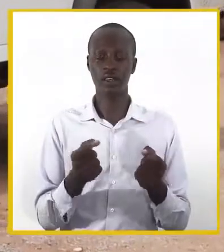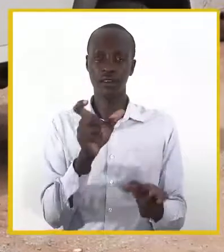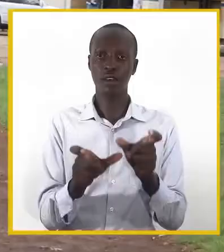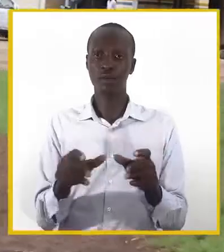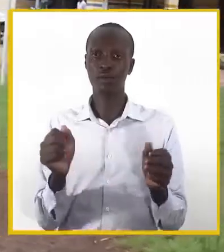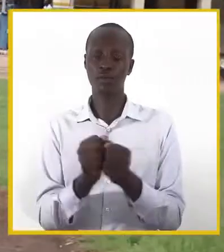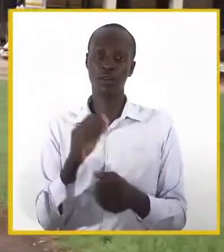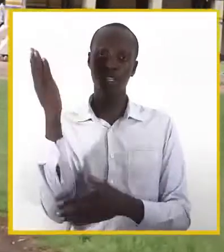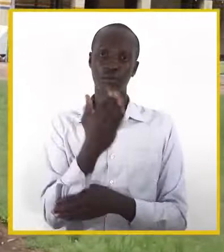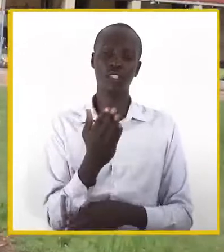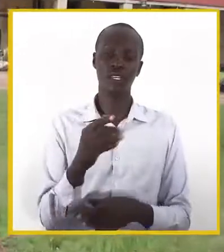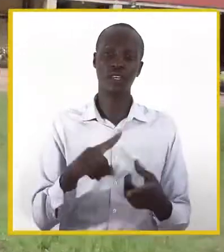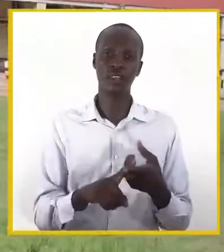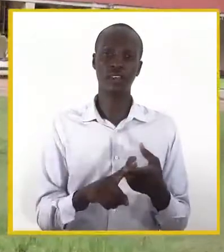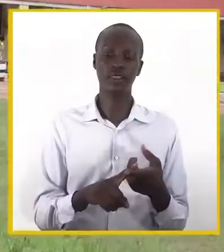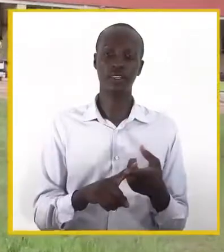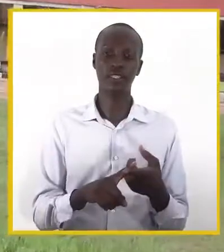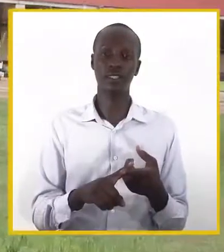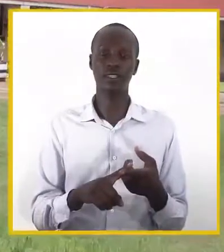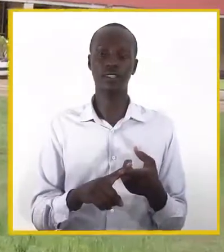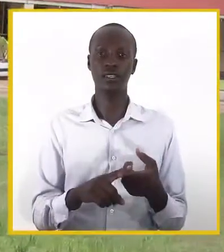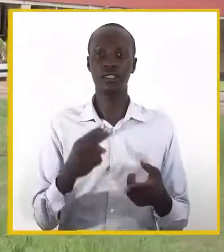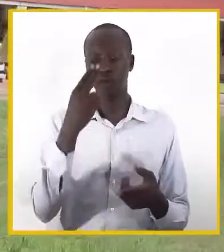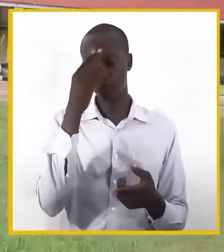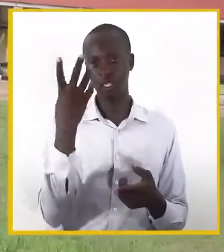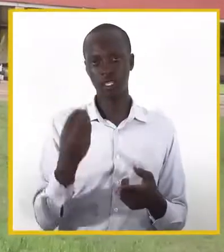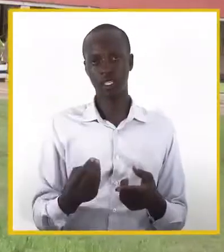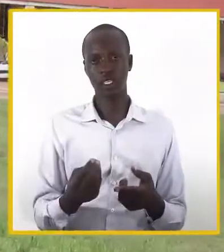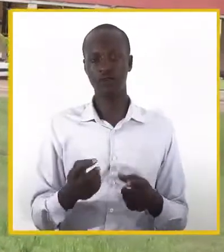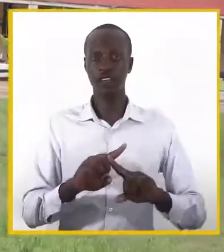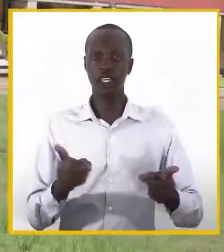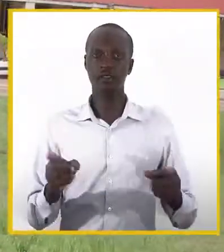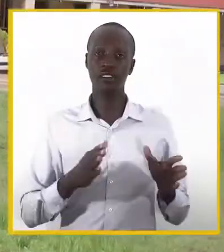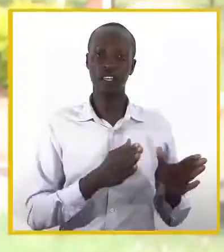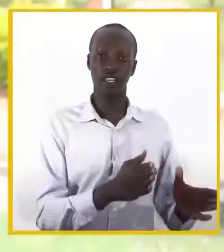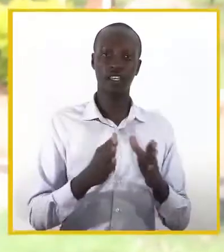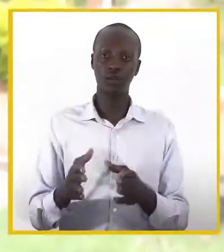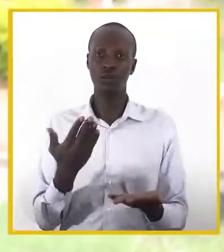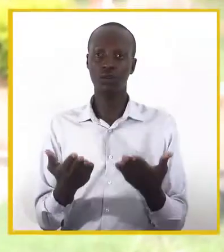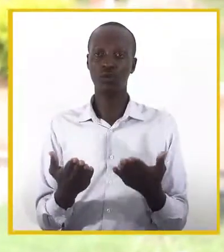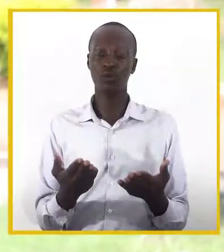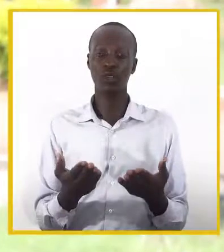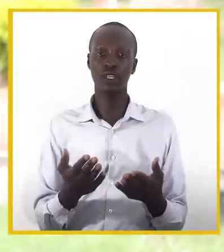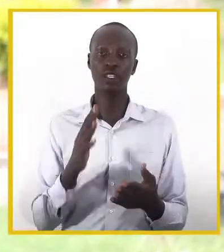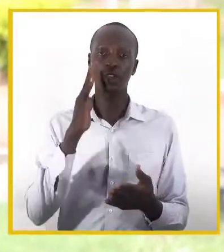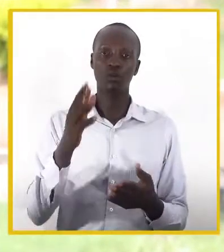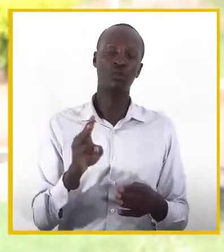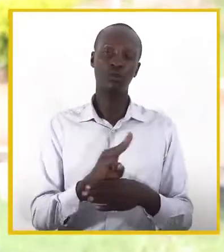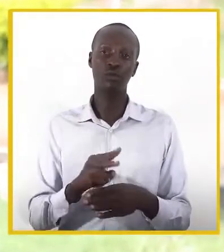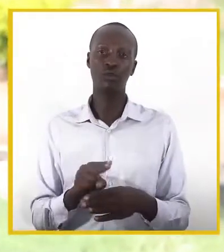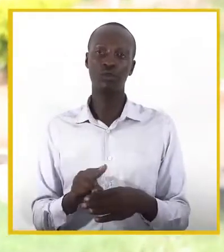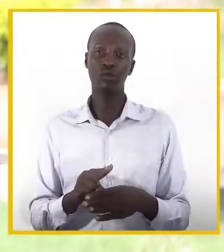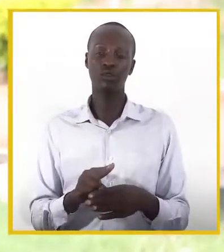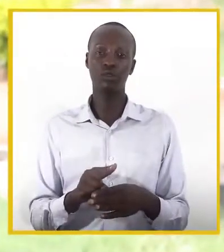our area. As a district, we have come up with the strategies that we are going to employ so